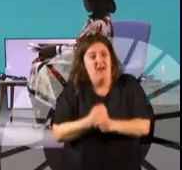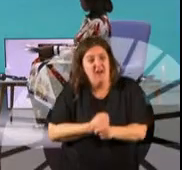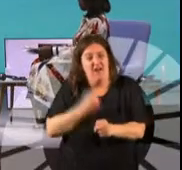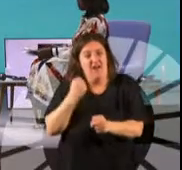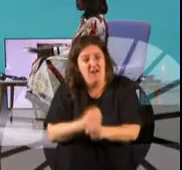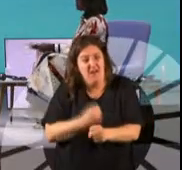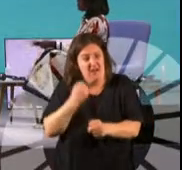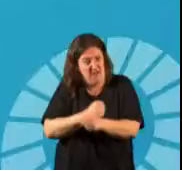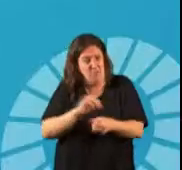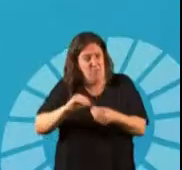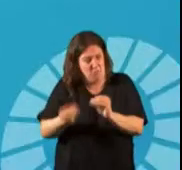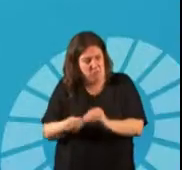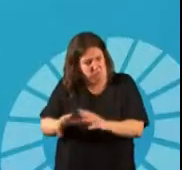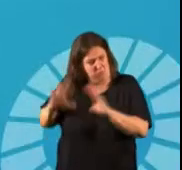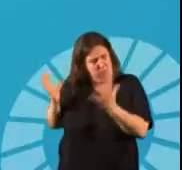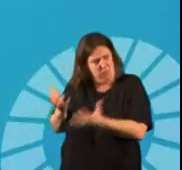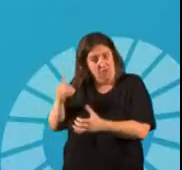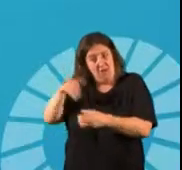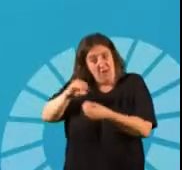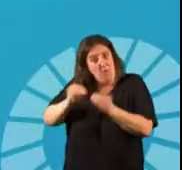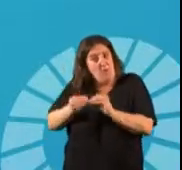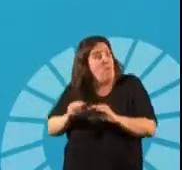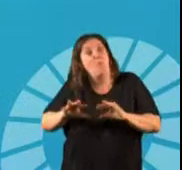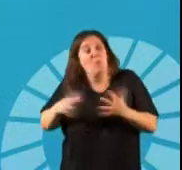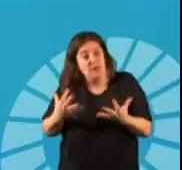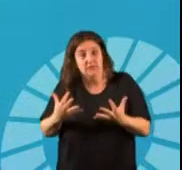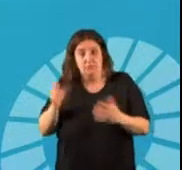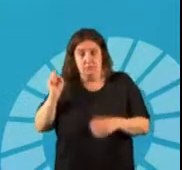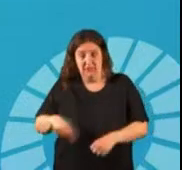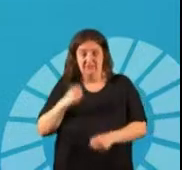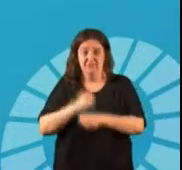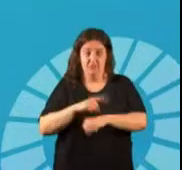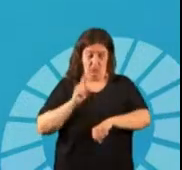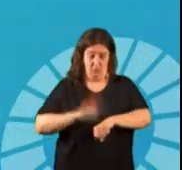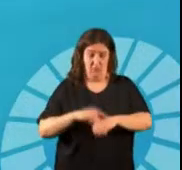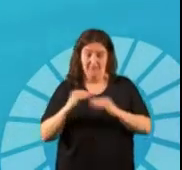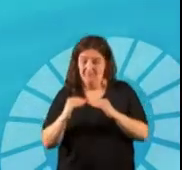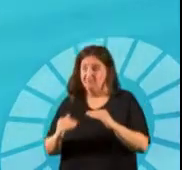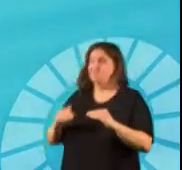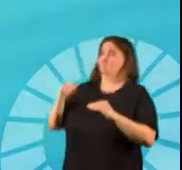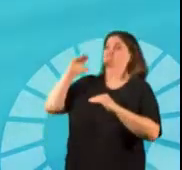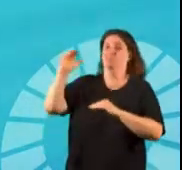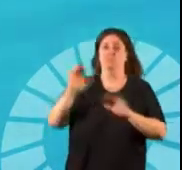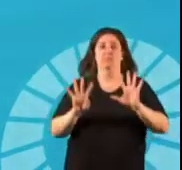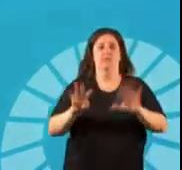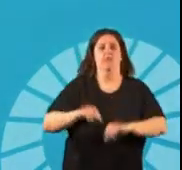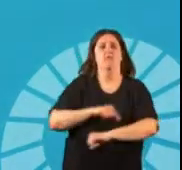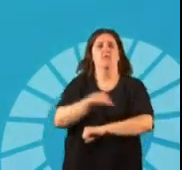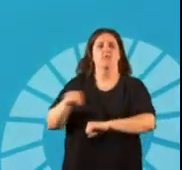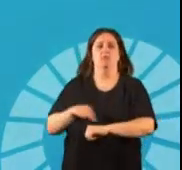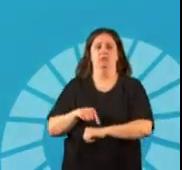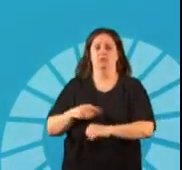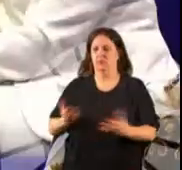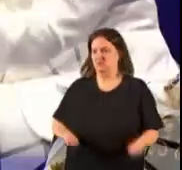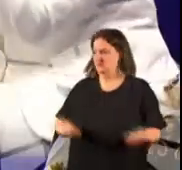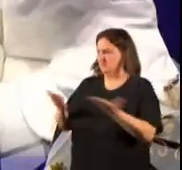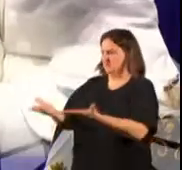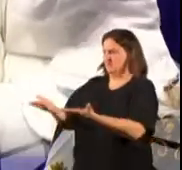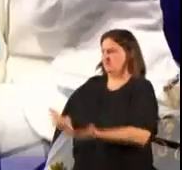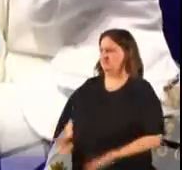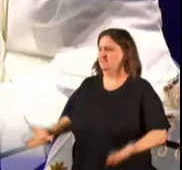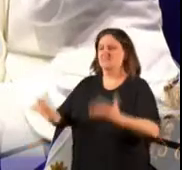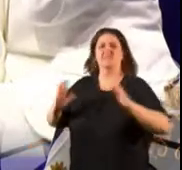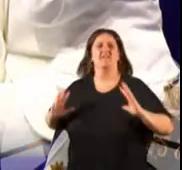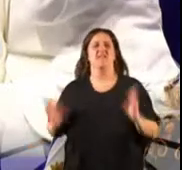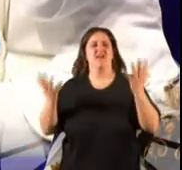there for prenatal visits to deliver their babies. They're not getting contraceptives. So this is a historic time that has